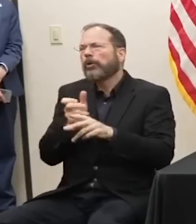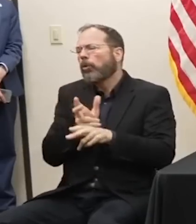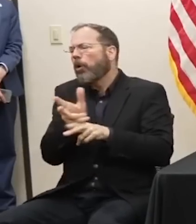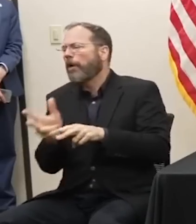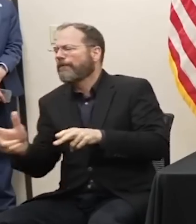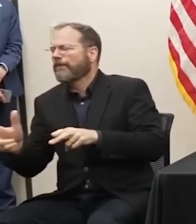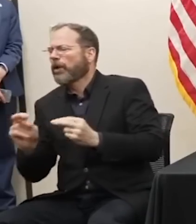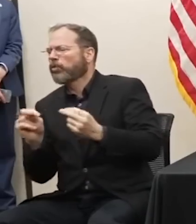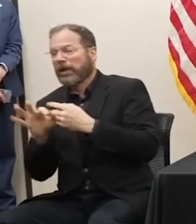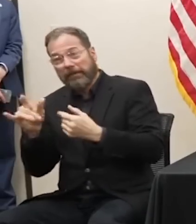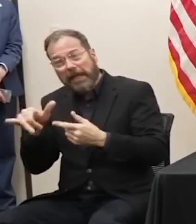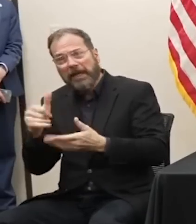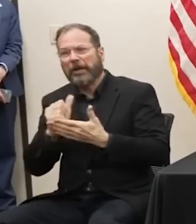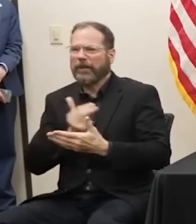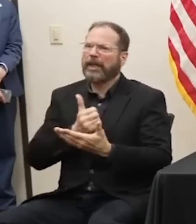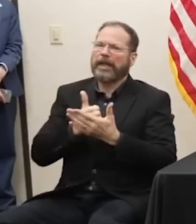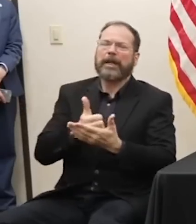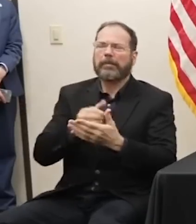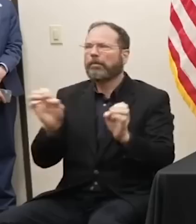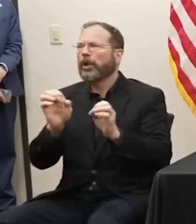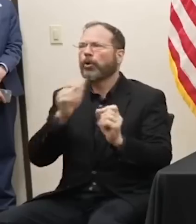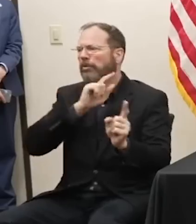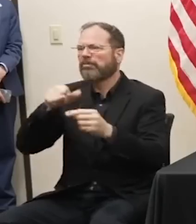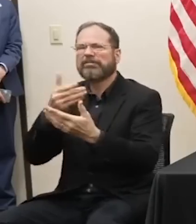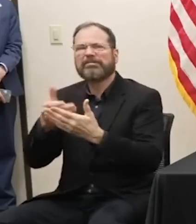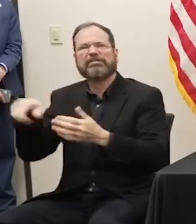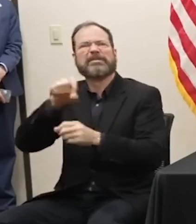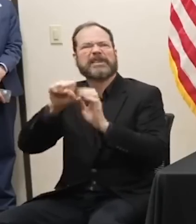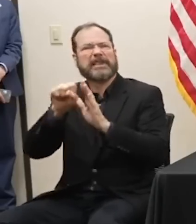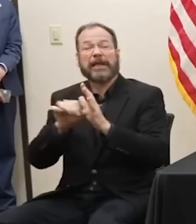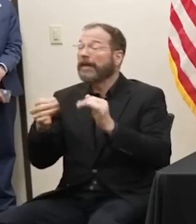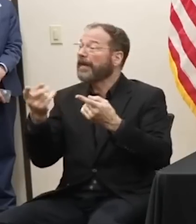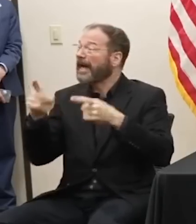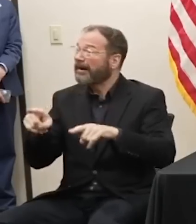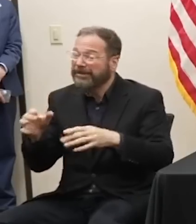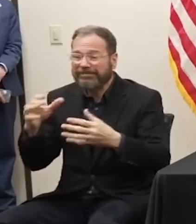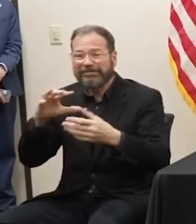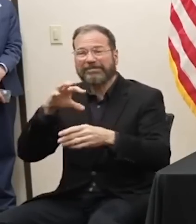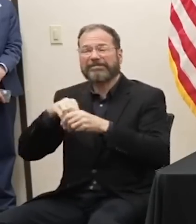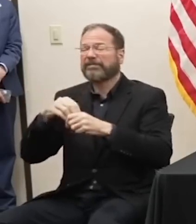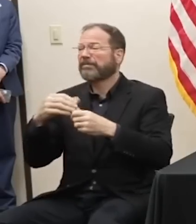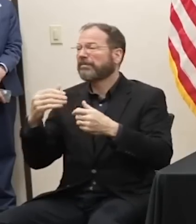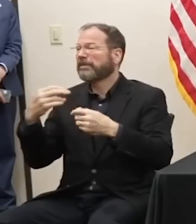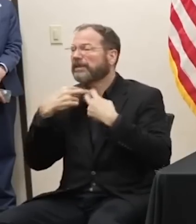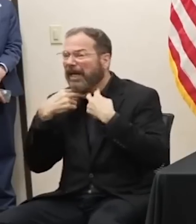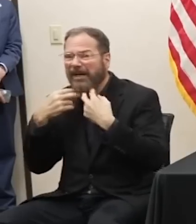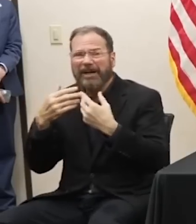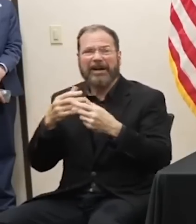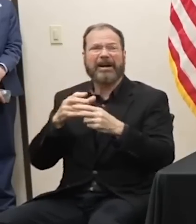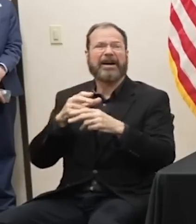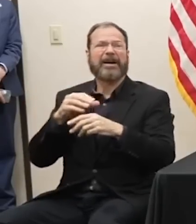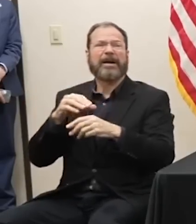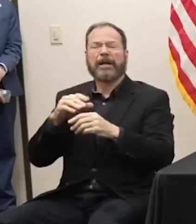you can do that, you can help us, you can help emergency responders around the state. And if you do get in trouble, if you're stranded, you know, on the back of your